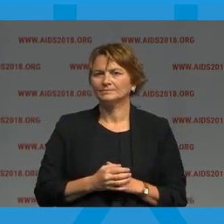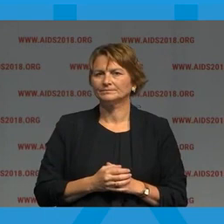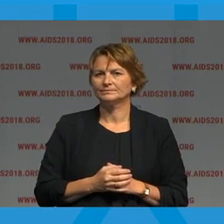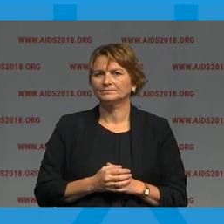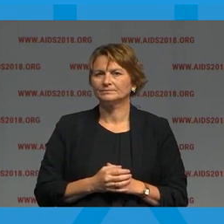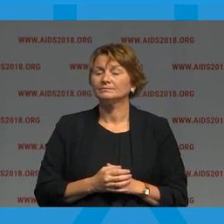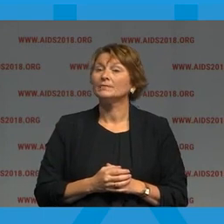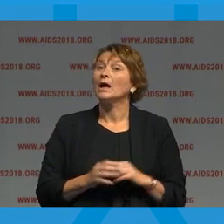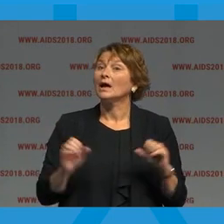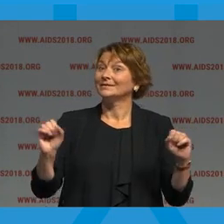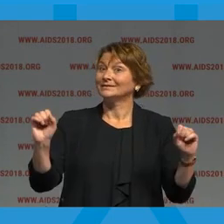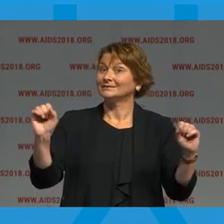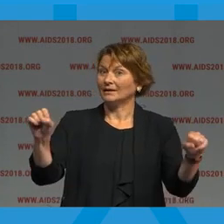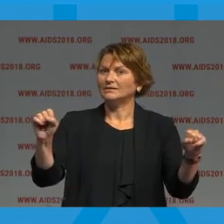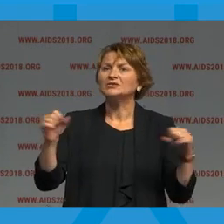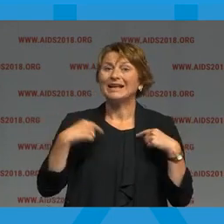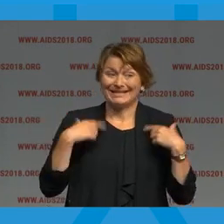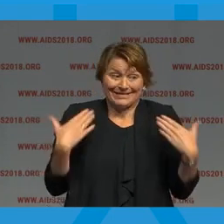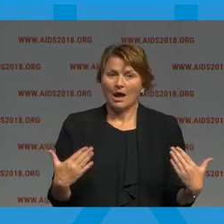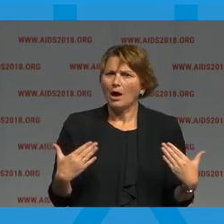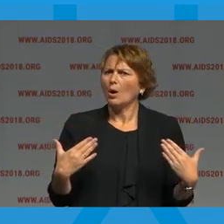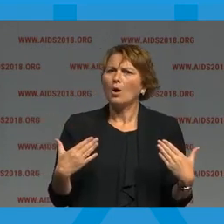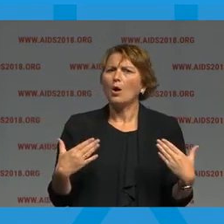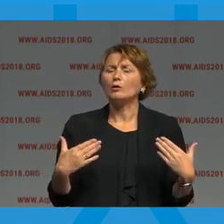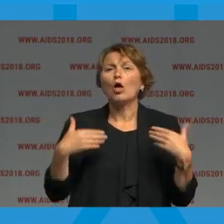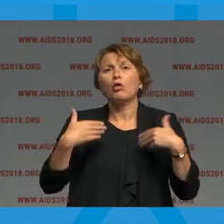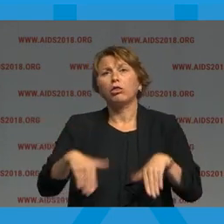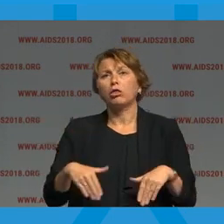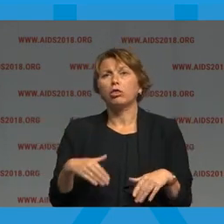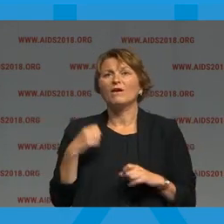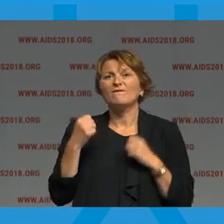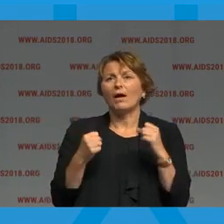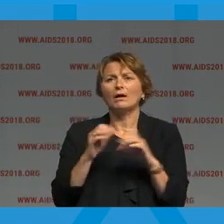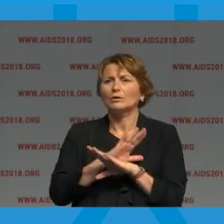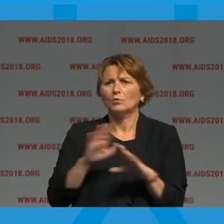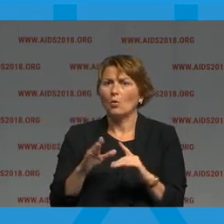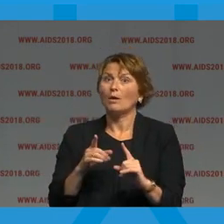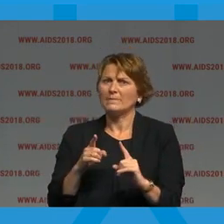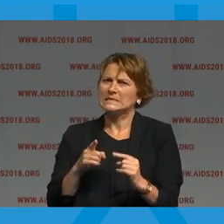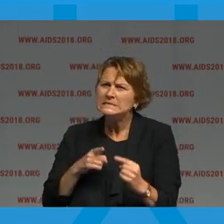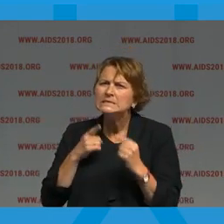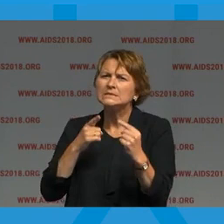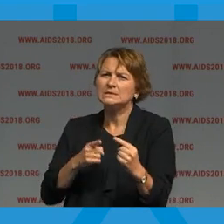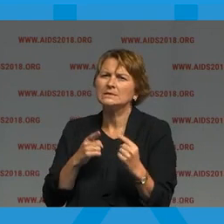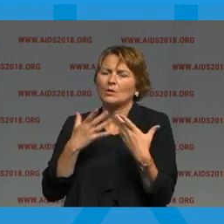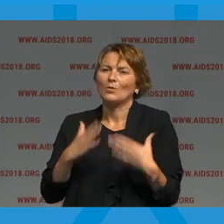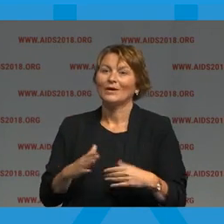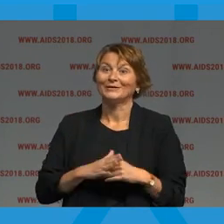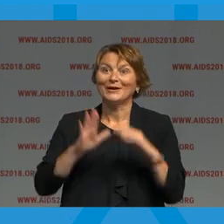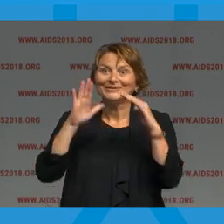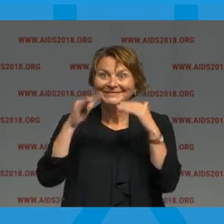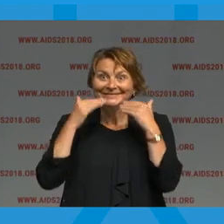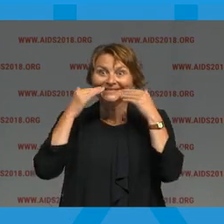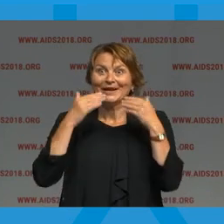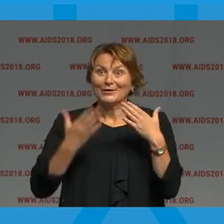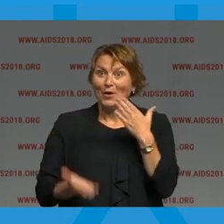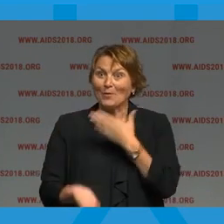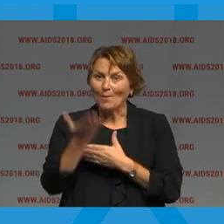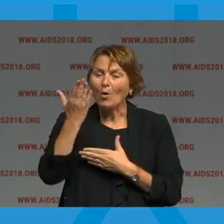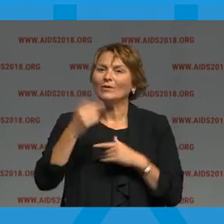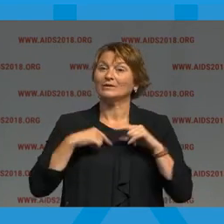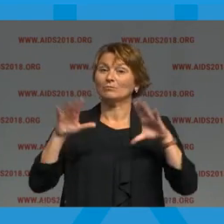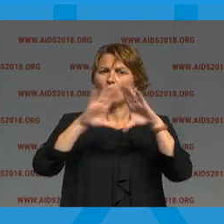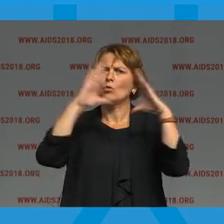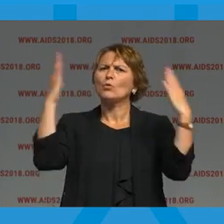And yes, we do fight that even today. We are delighted, though, this morning to announce that we have incorporated PrEP into our